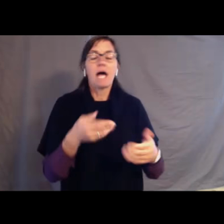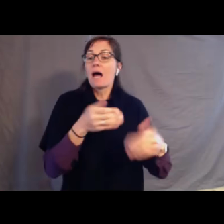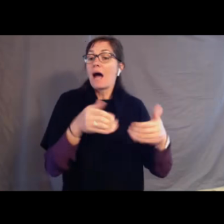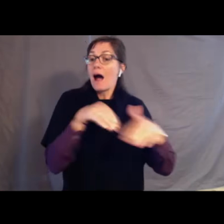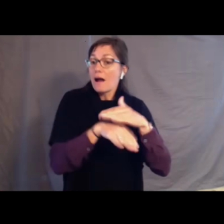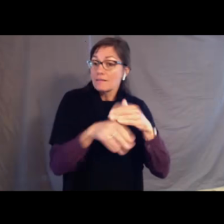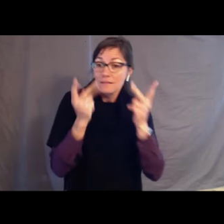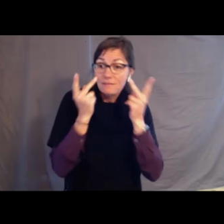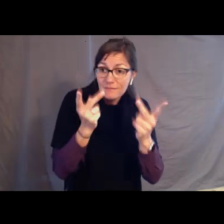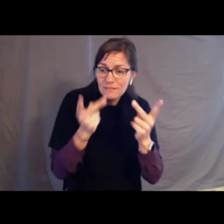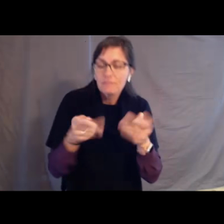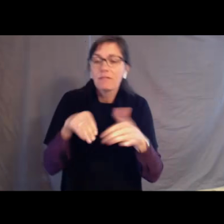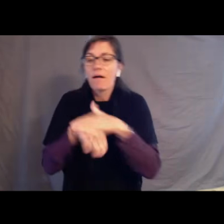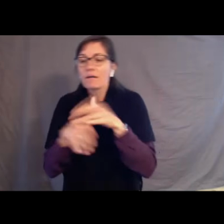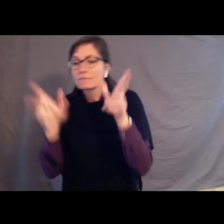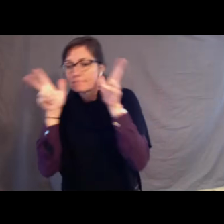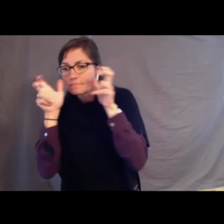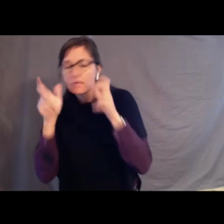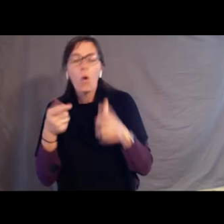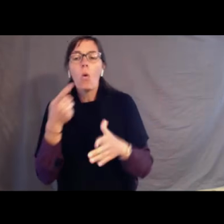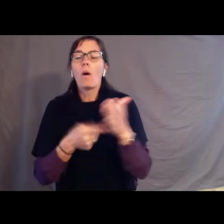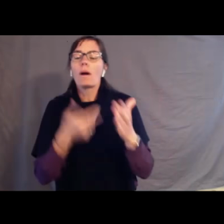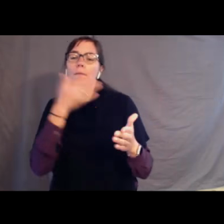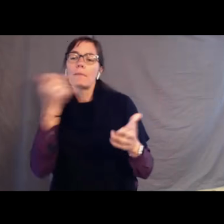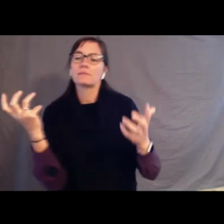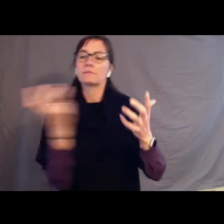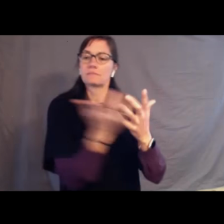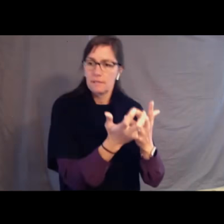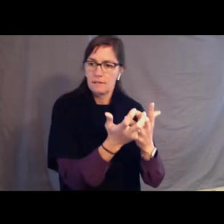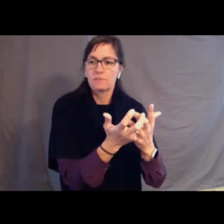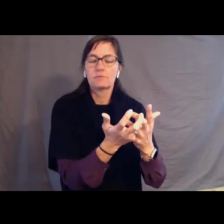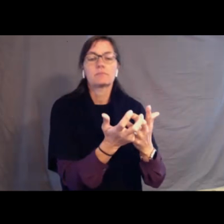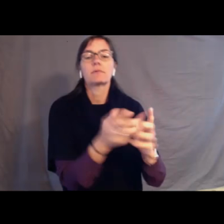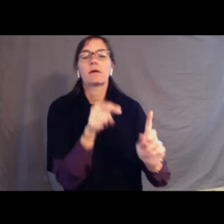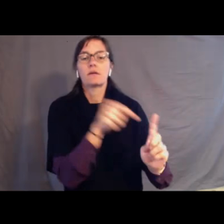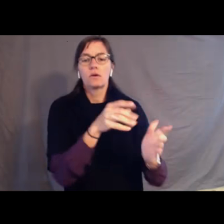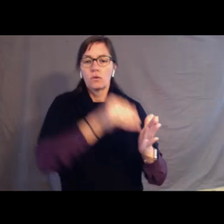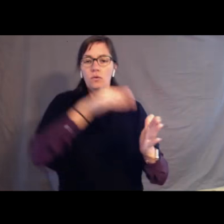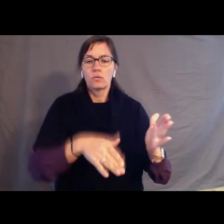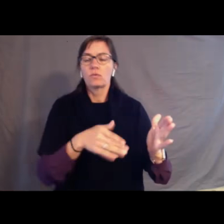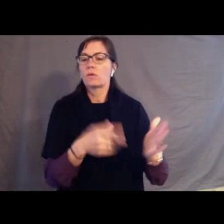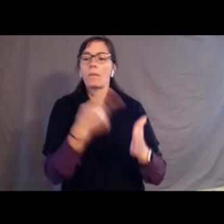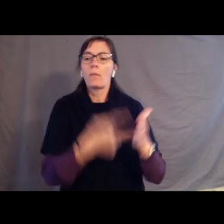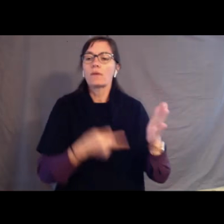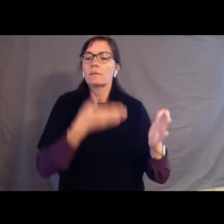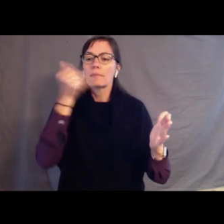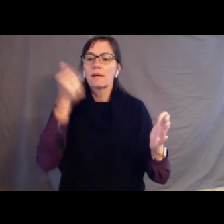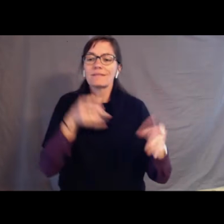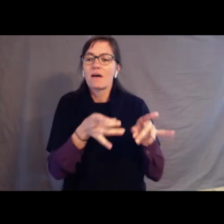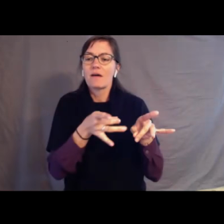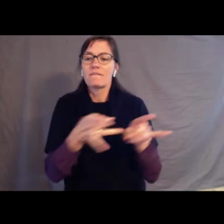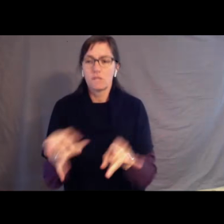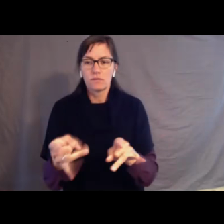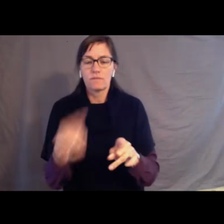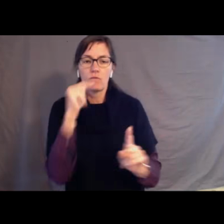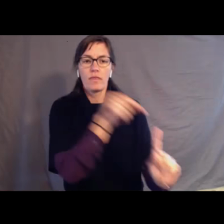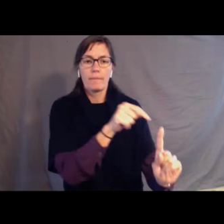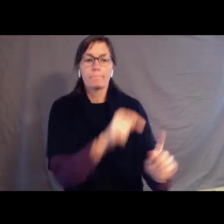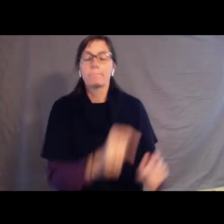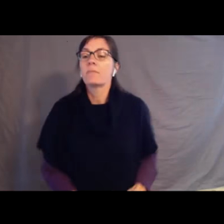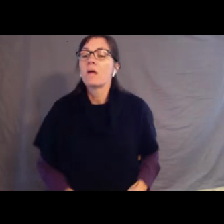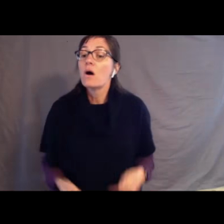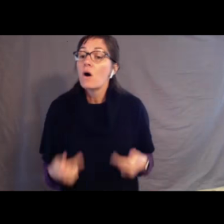of their ability and as accurately and efficiently as possible? So I always try and emphasize too,